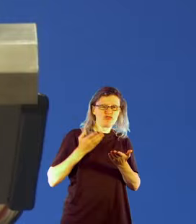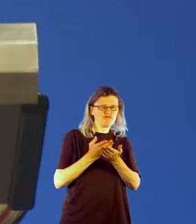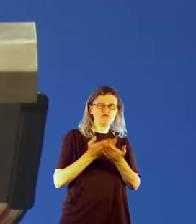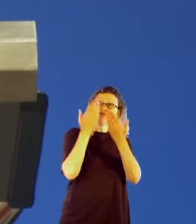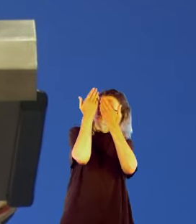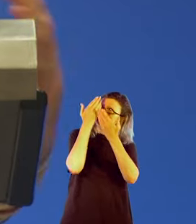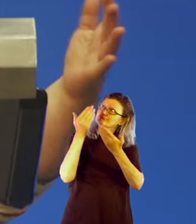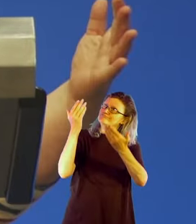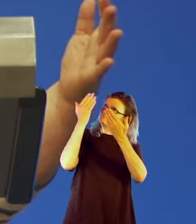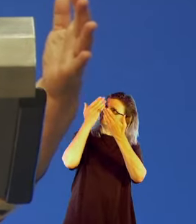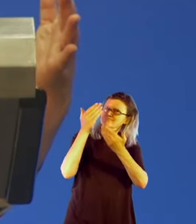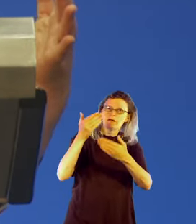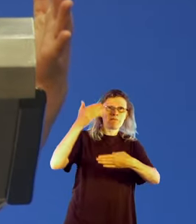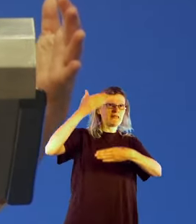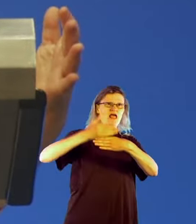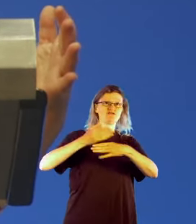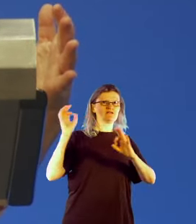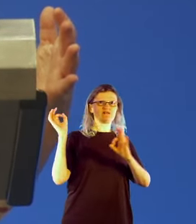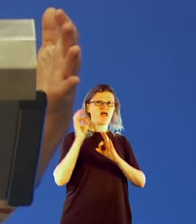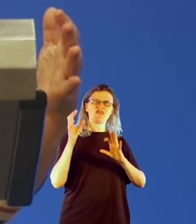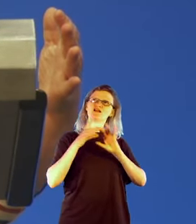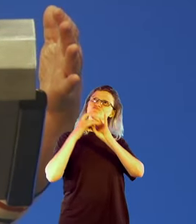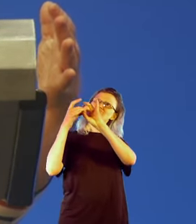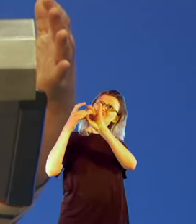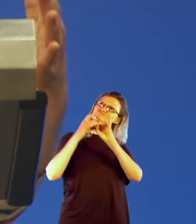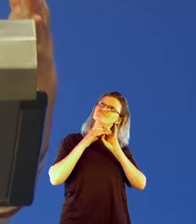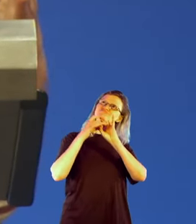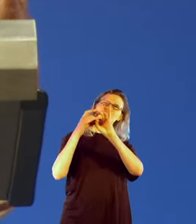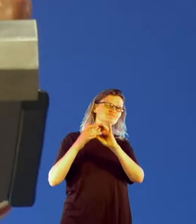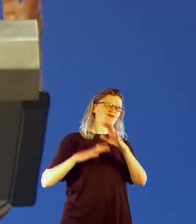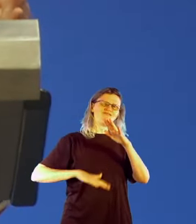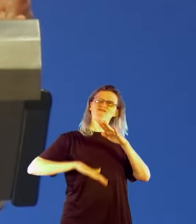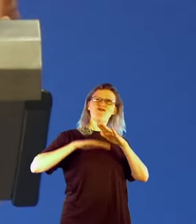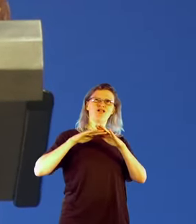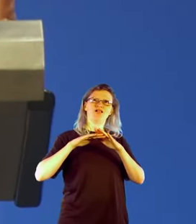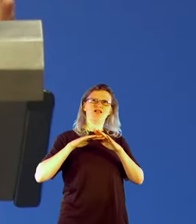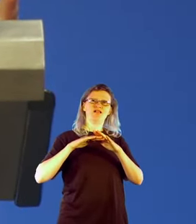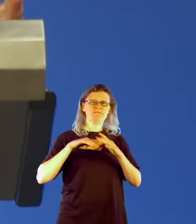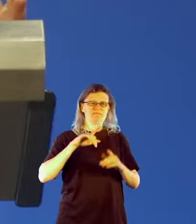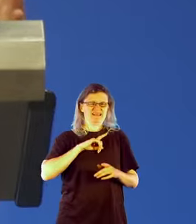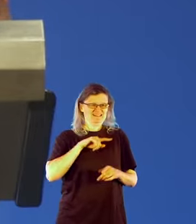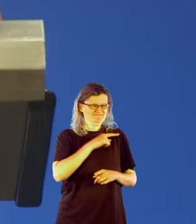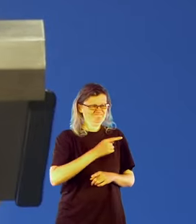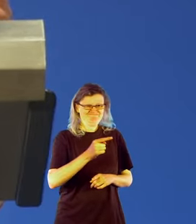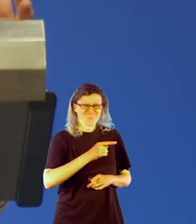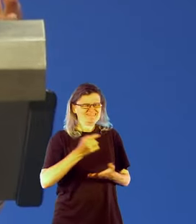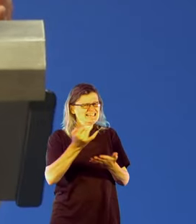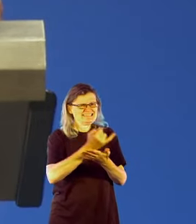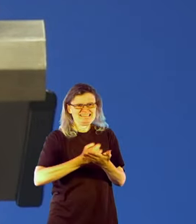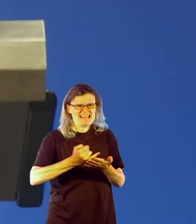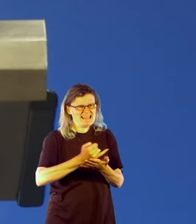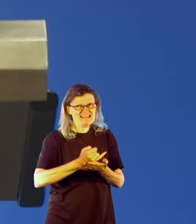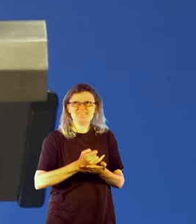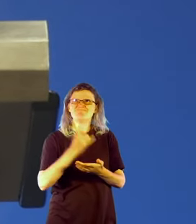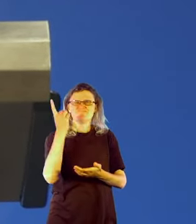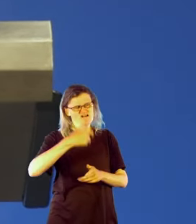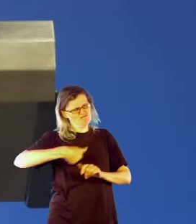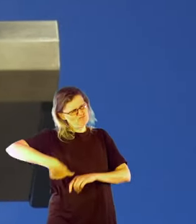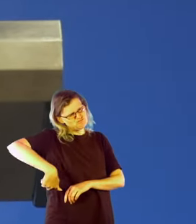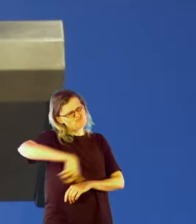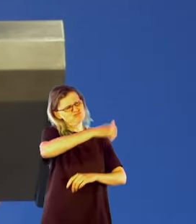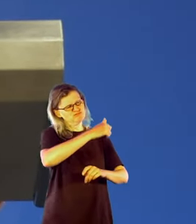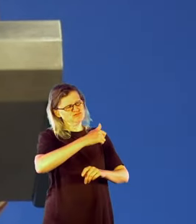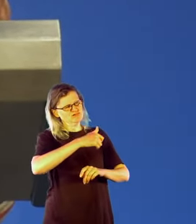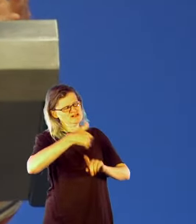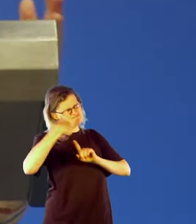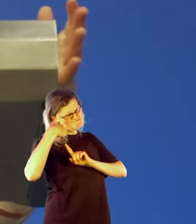obedience, no barriers between them. Because of their sin, they are banished from the garden and thereby